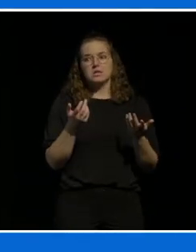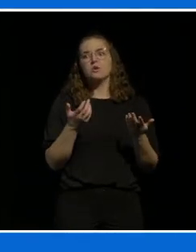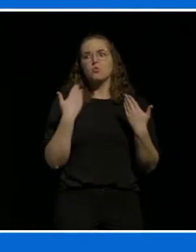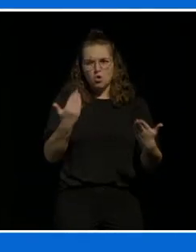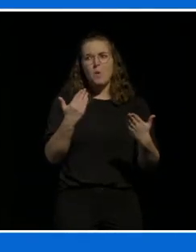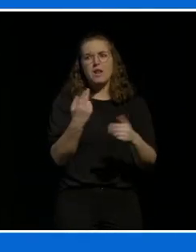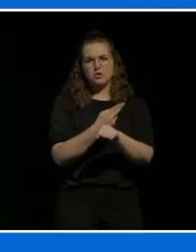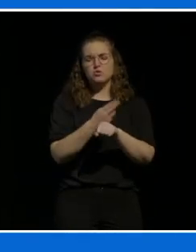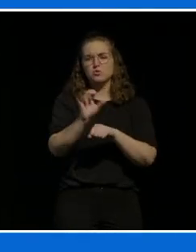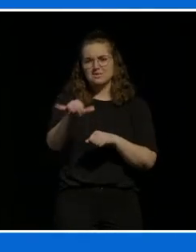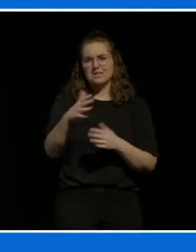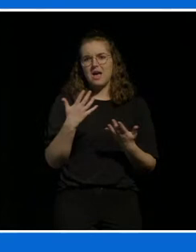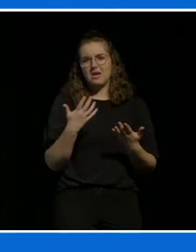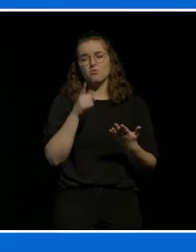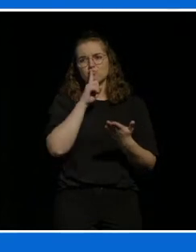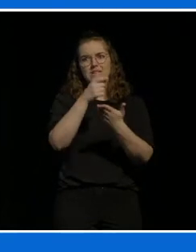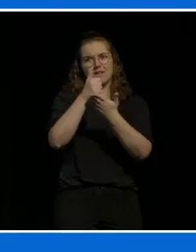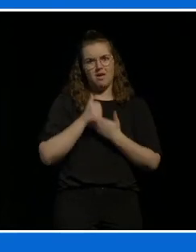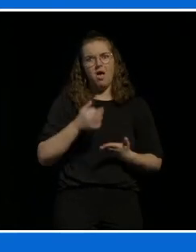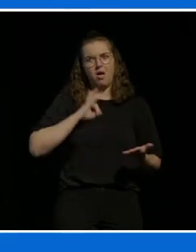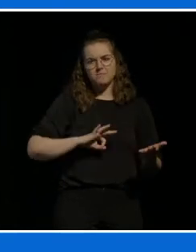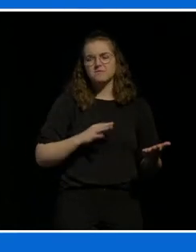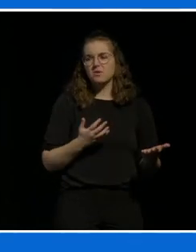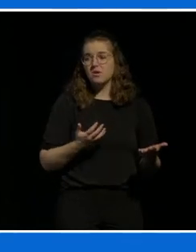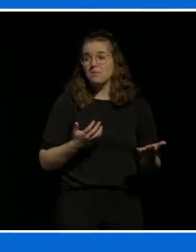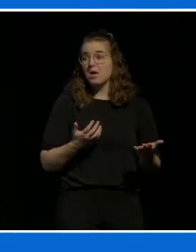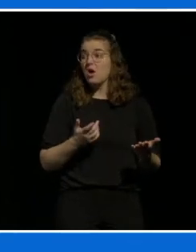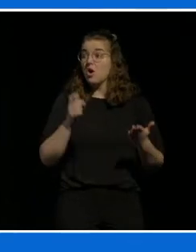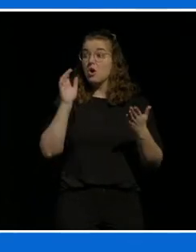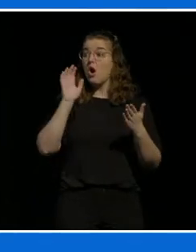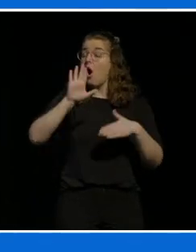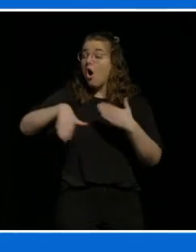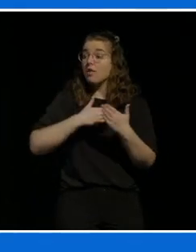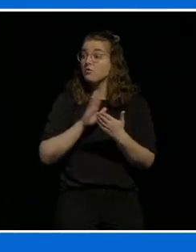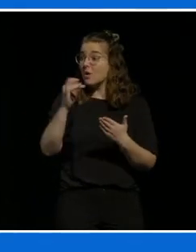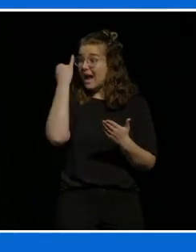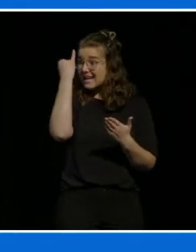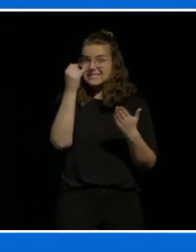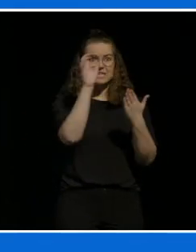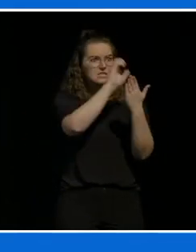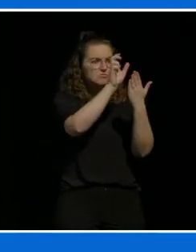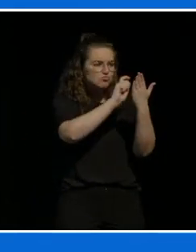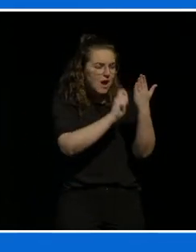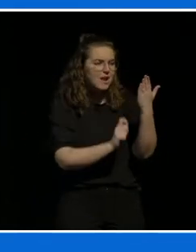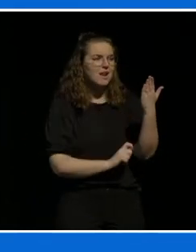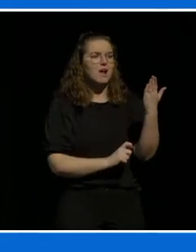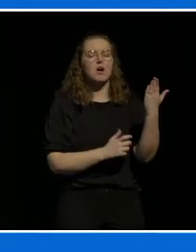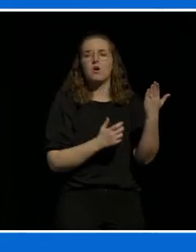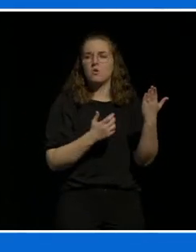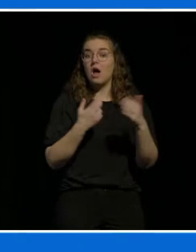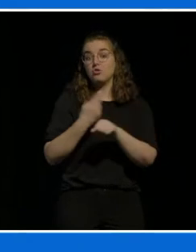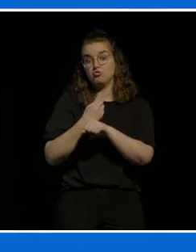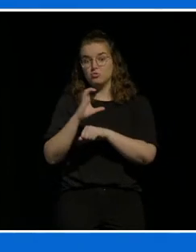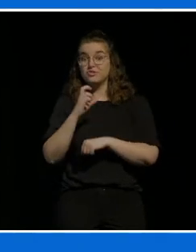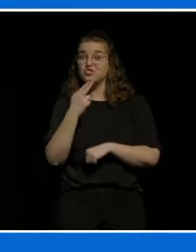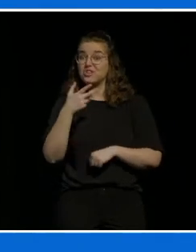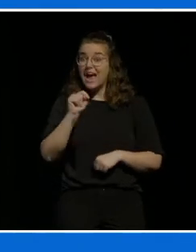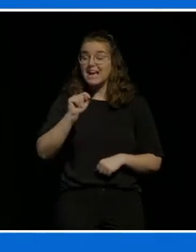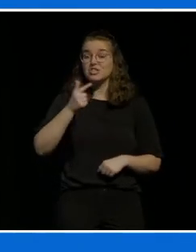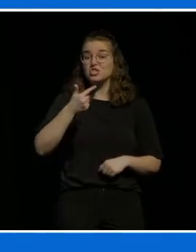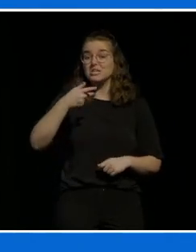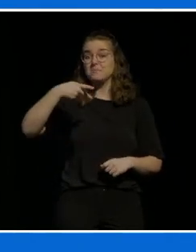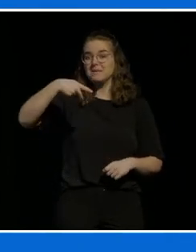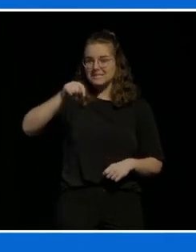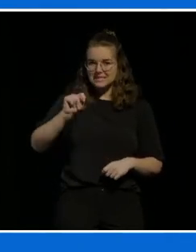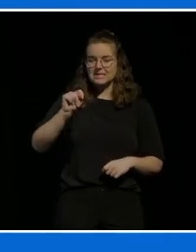helpful. And obviously second check and everything, but I think writing down all your ideas, I use my calendar, so I write it out there. I use ChatGPT now to like make the